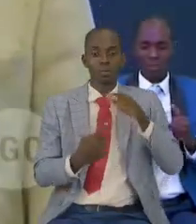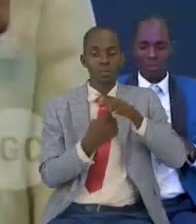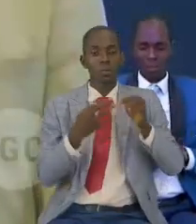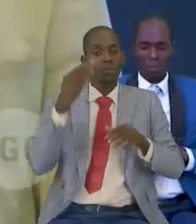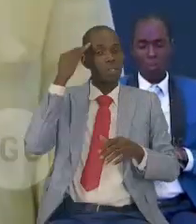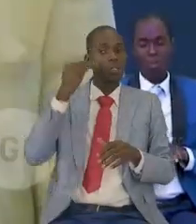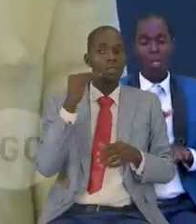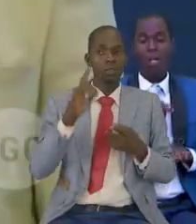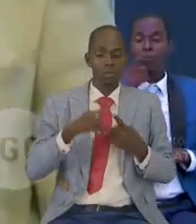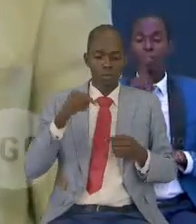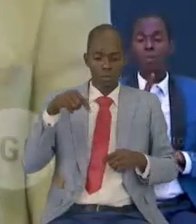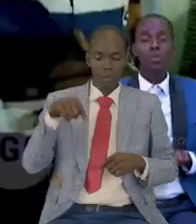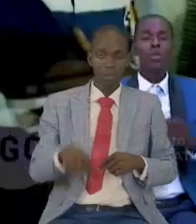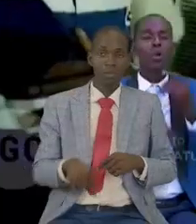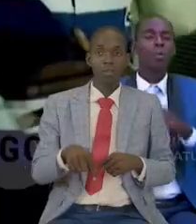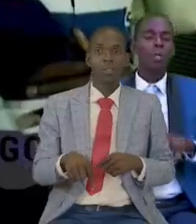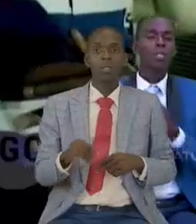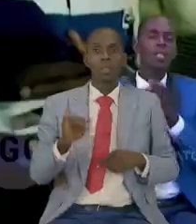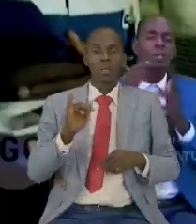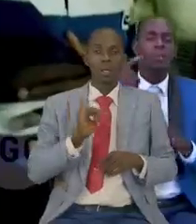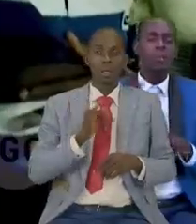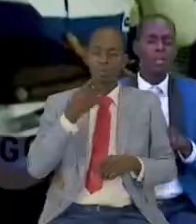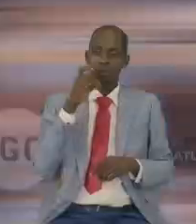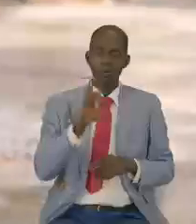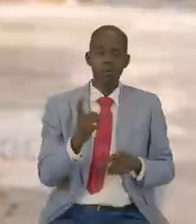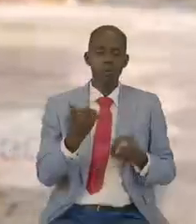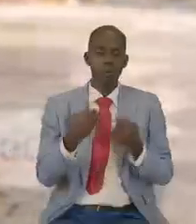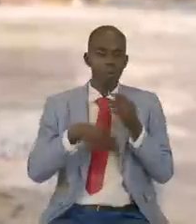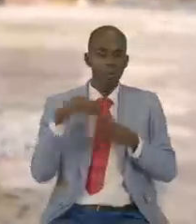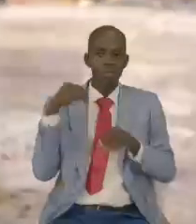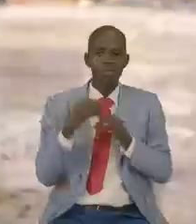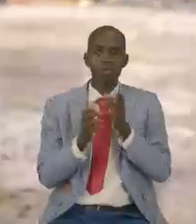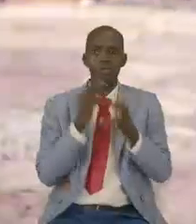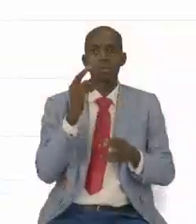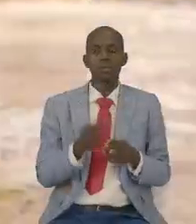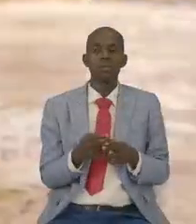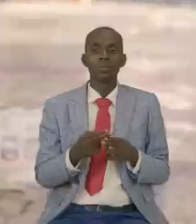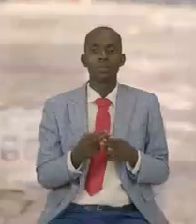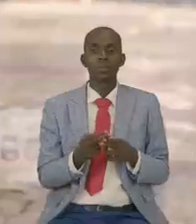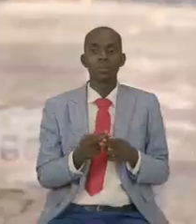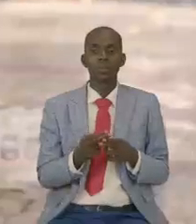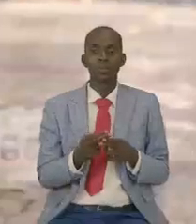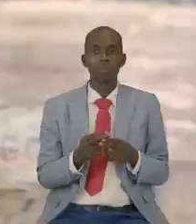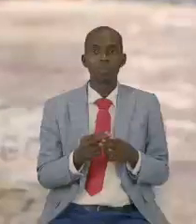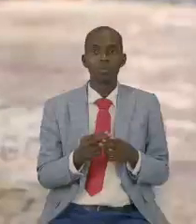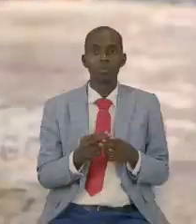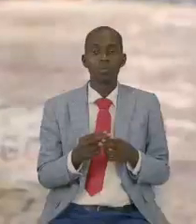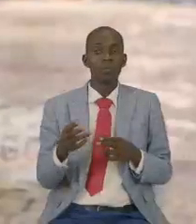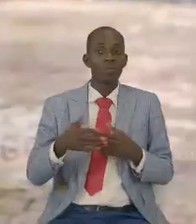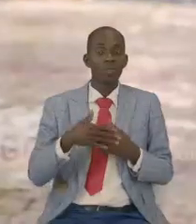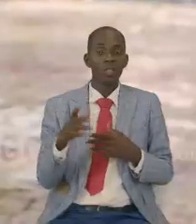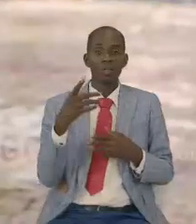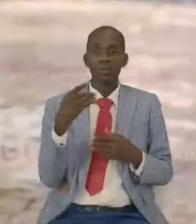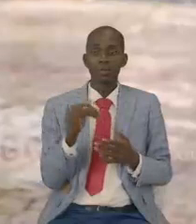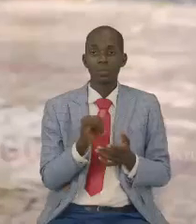you, come out in Jesus' name. After the program, I go outside